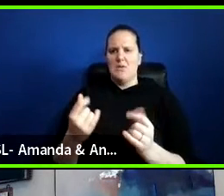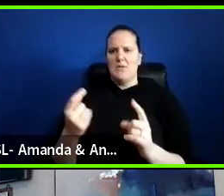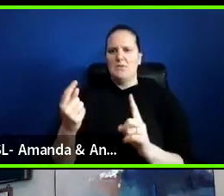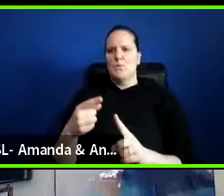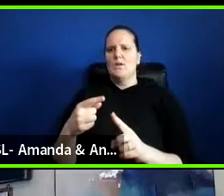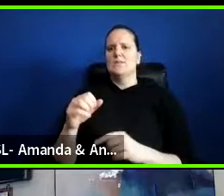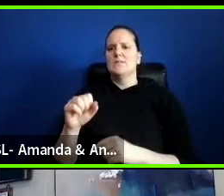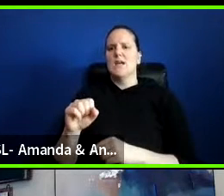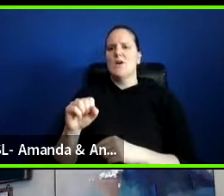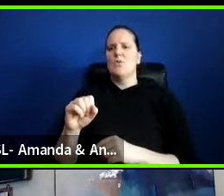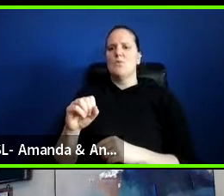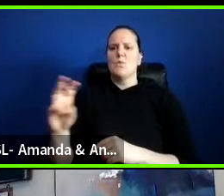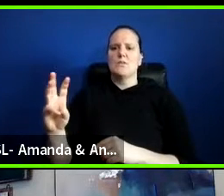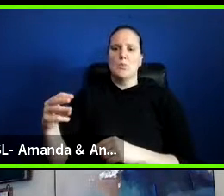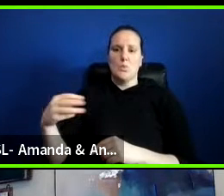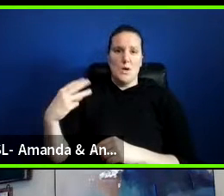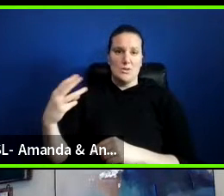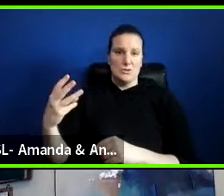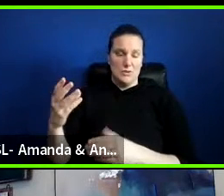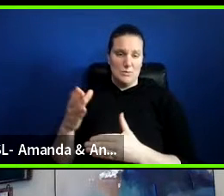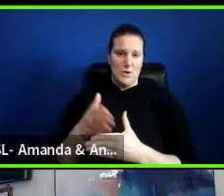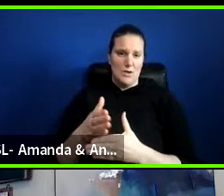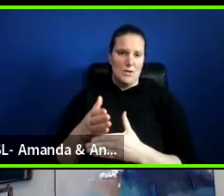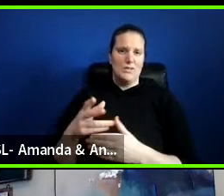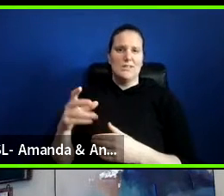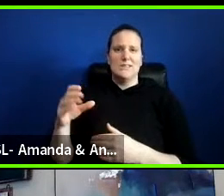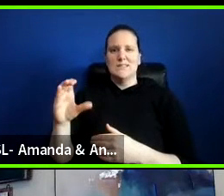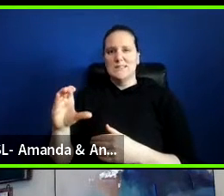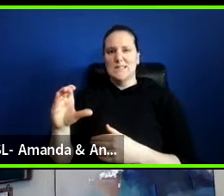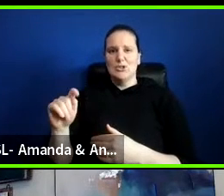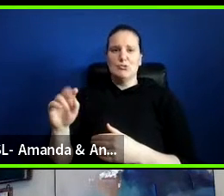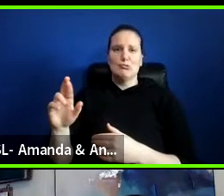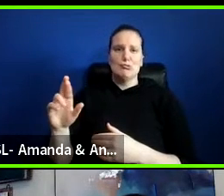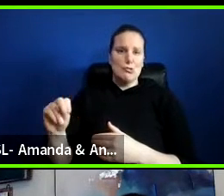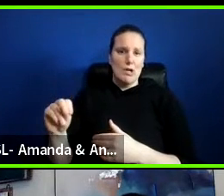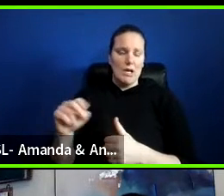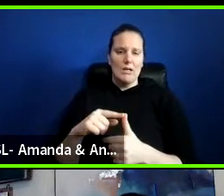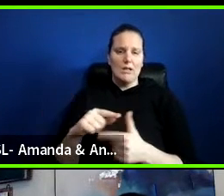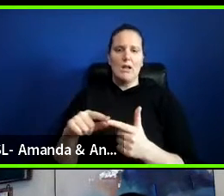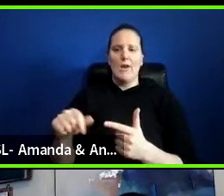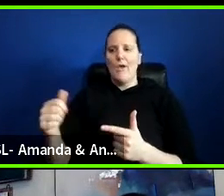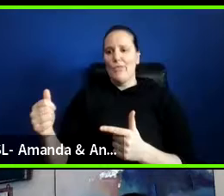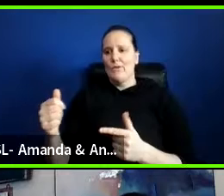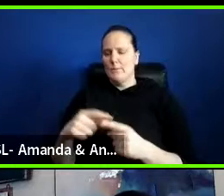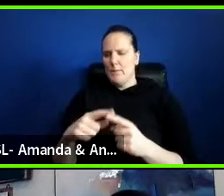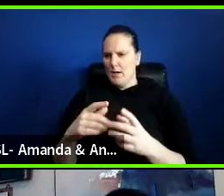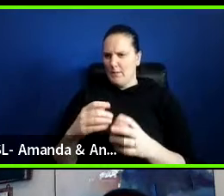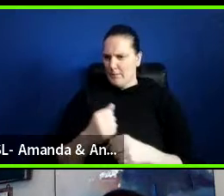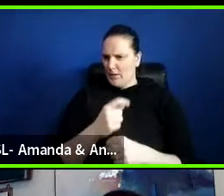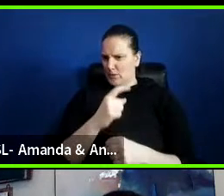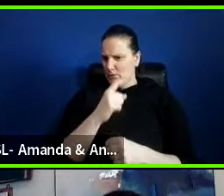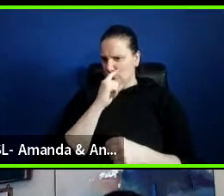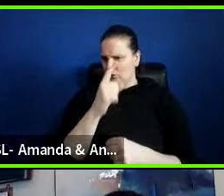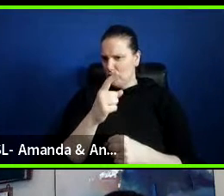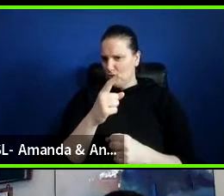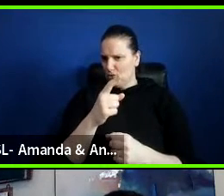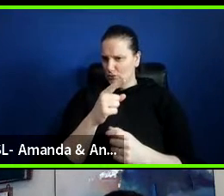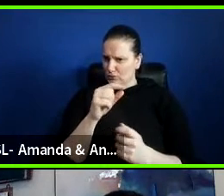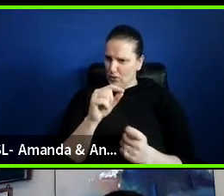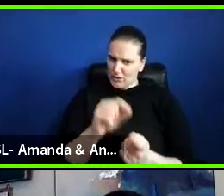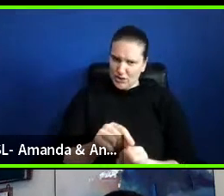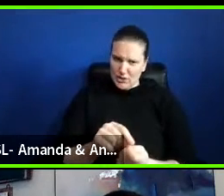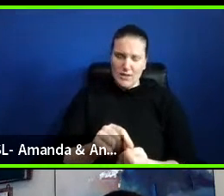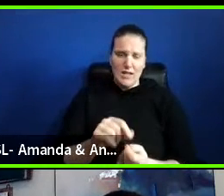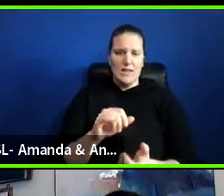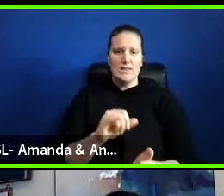Southwest Washington partners like CTRAN and others, but I think that we wanted to make sure to articulate